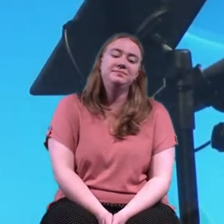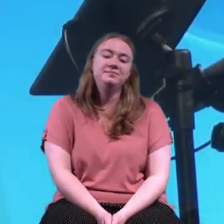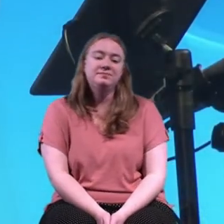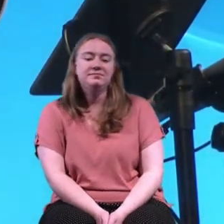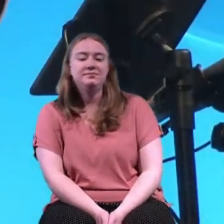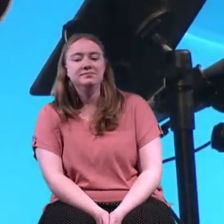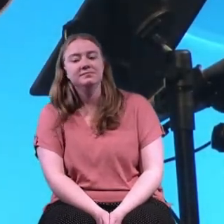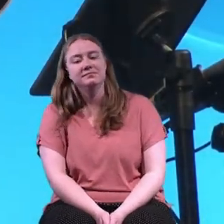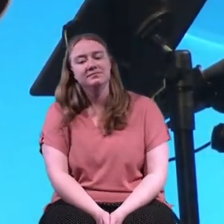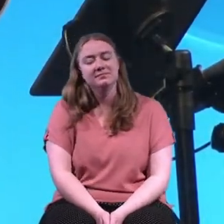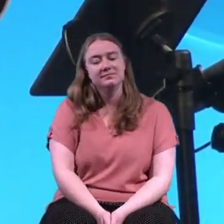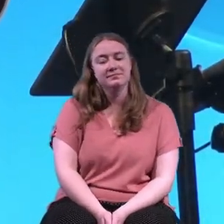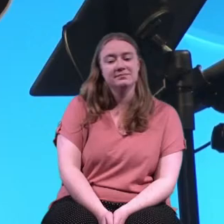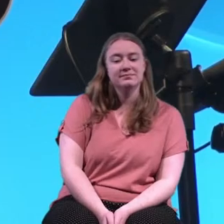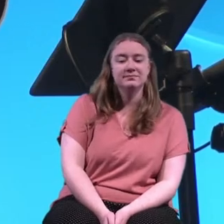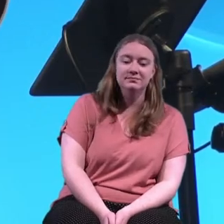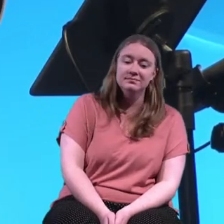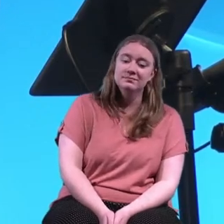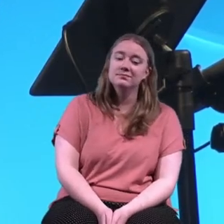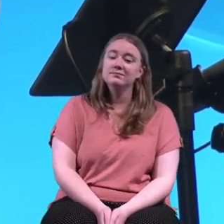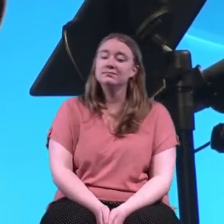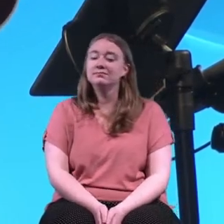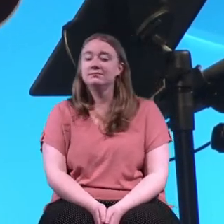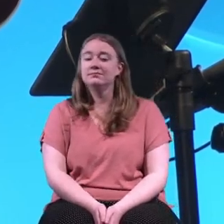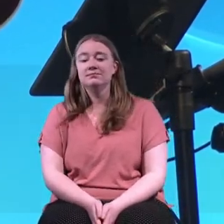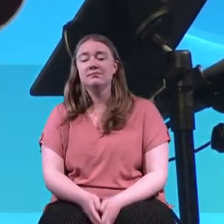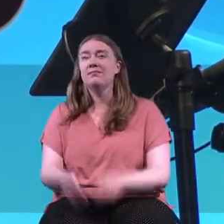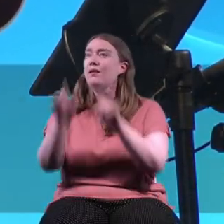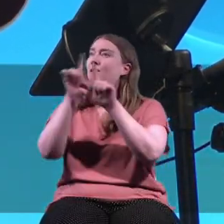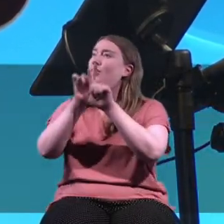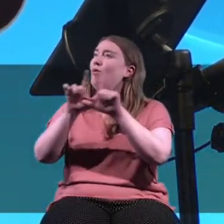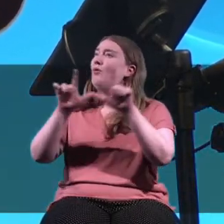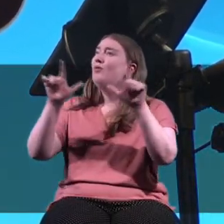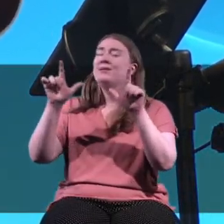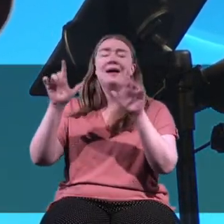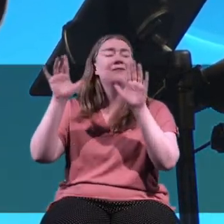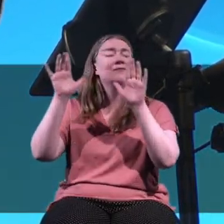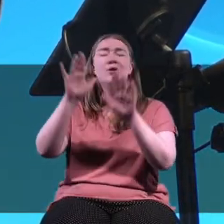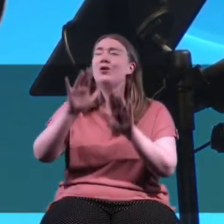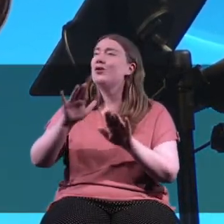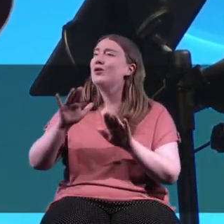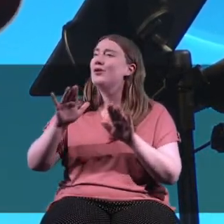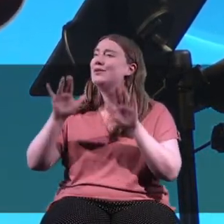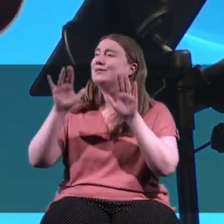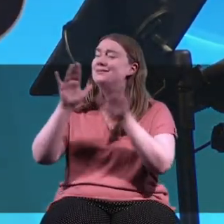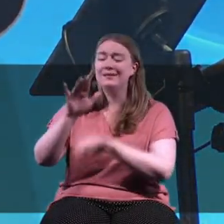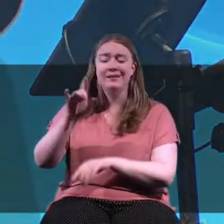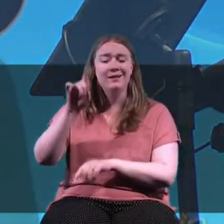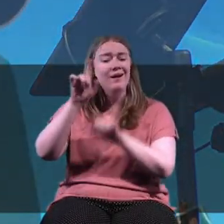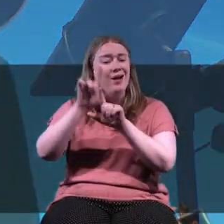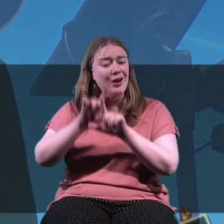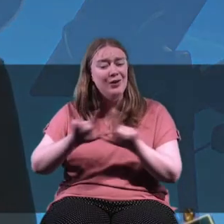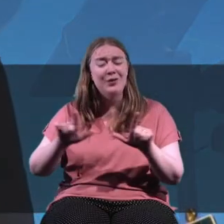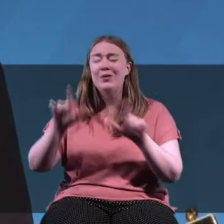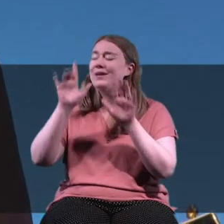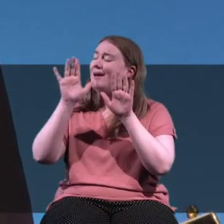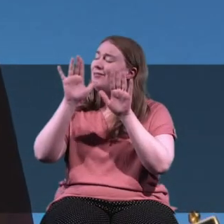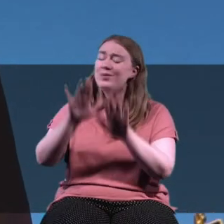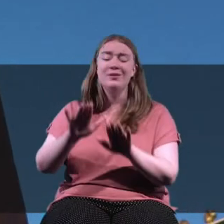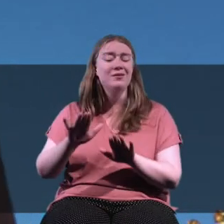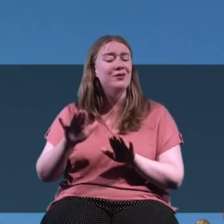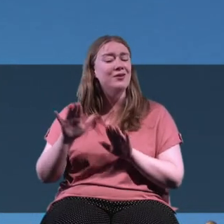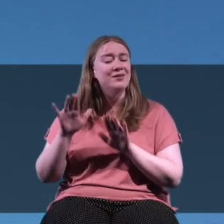The chorus goes like this. Lord, have mercy. Lord, have